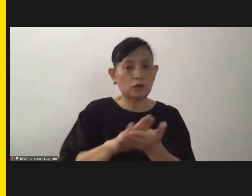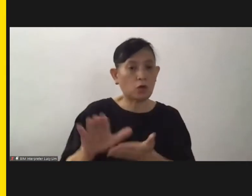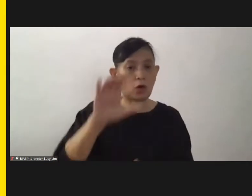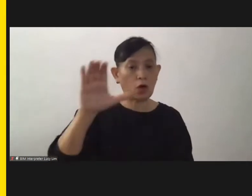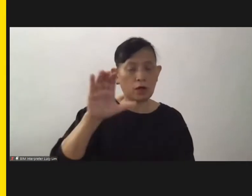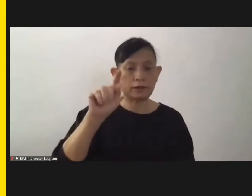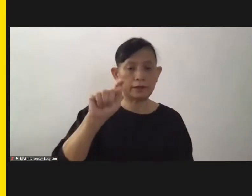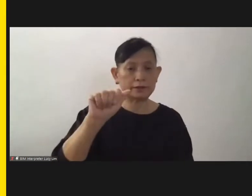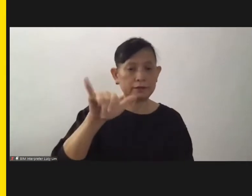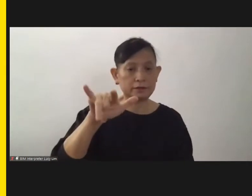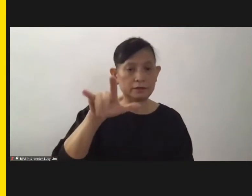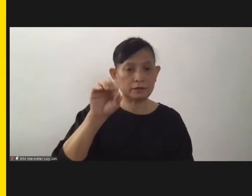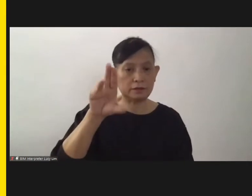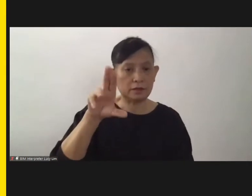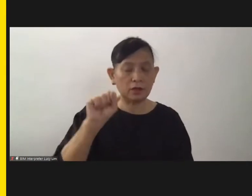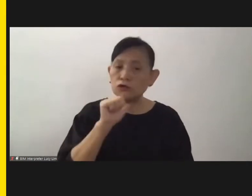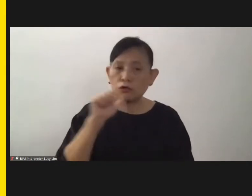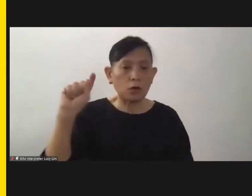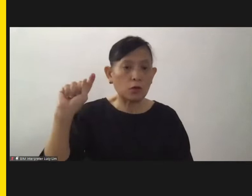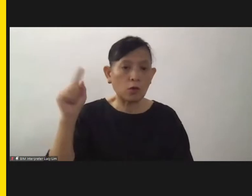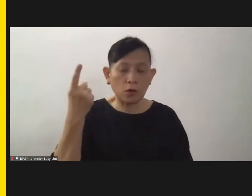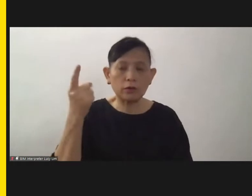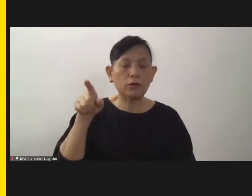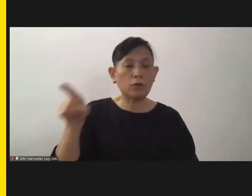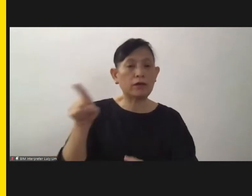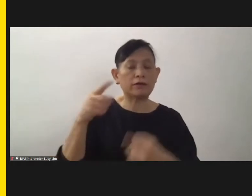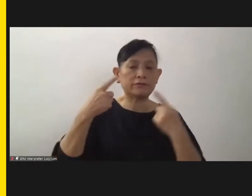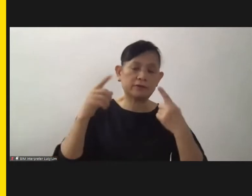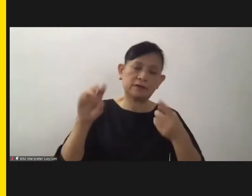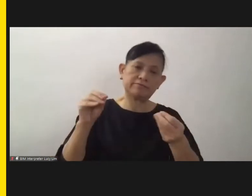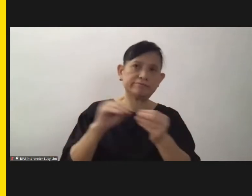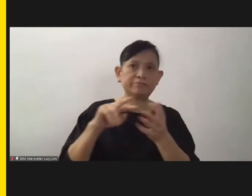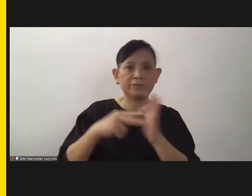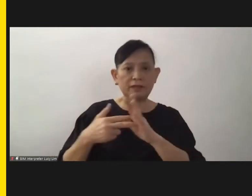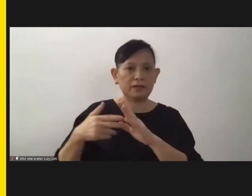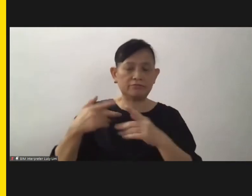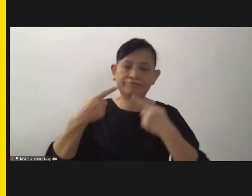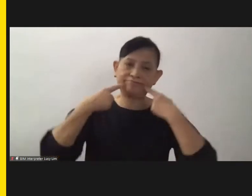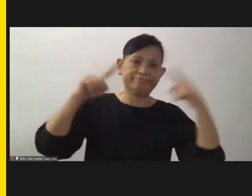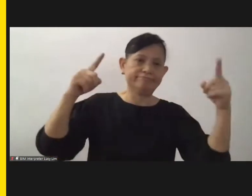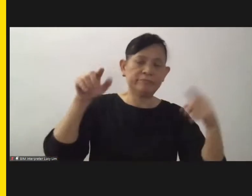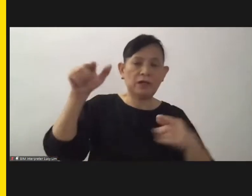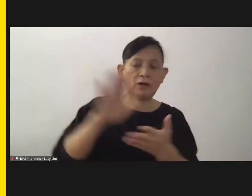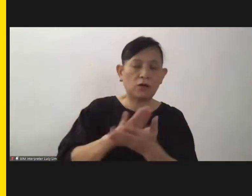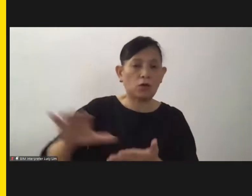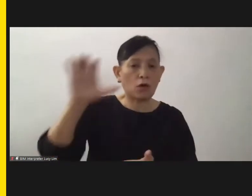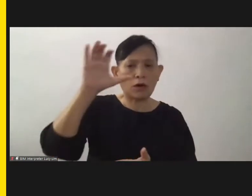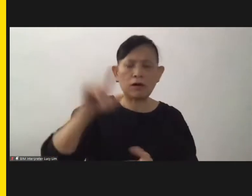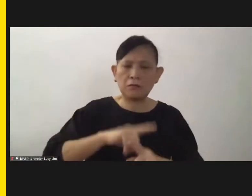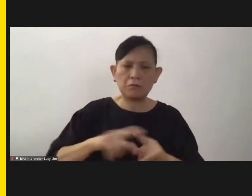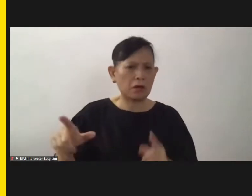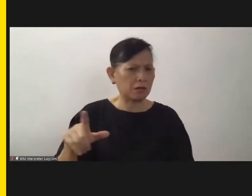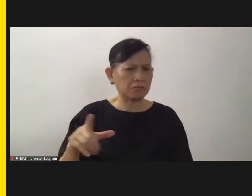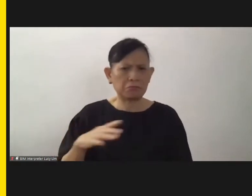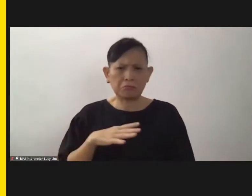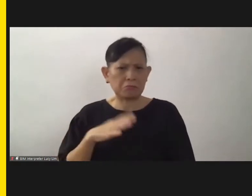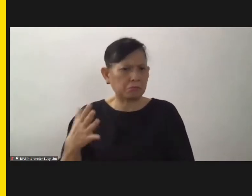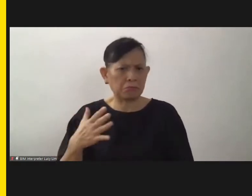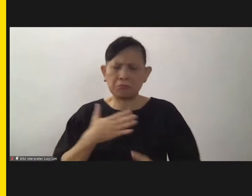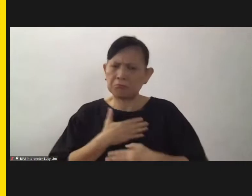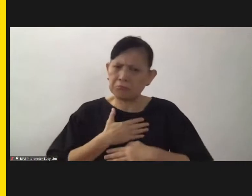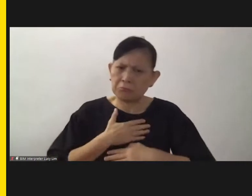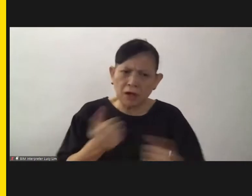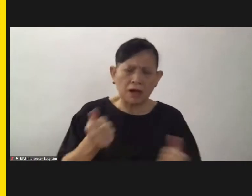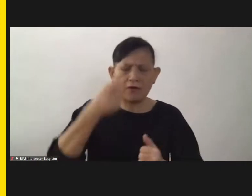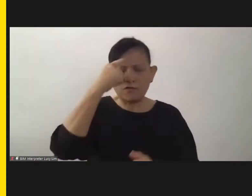just, you know, for being one of the leading private colleges in the world, but also for being so cool to work with and so passionate about